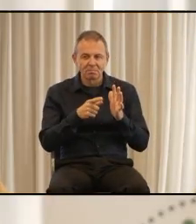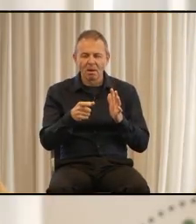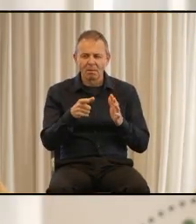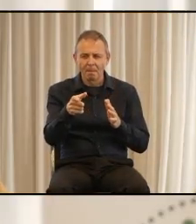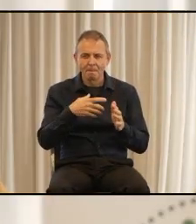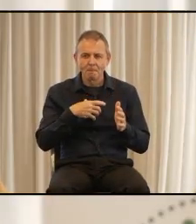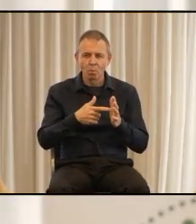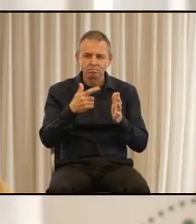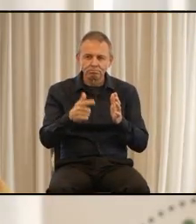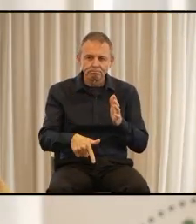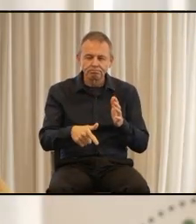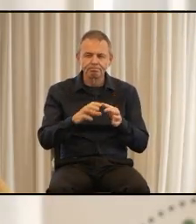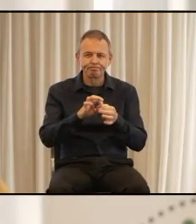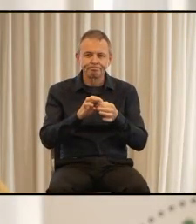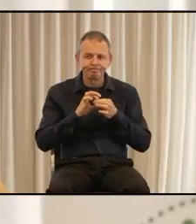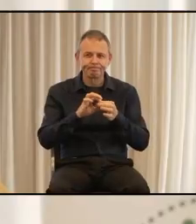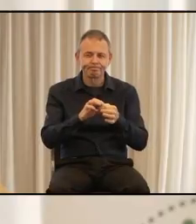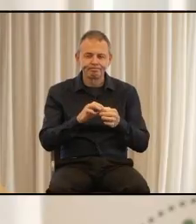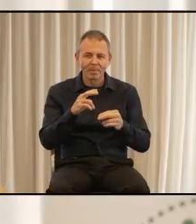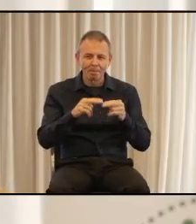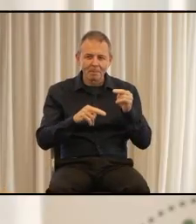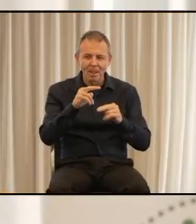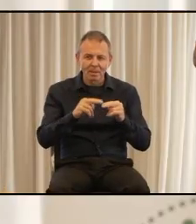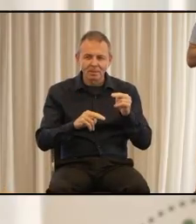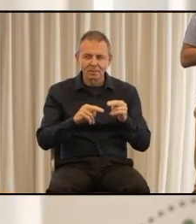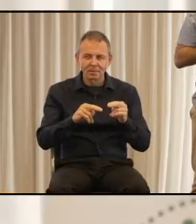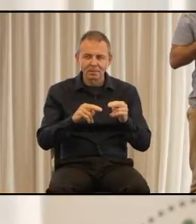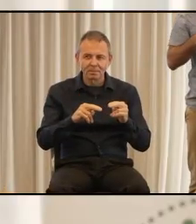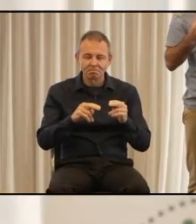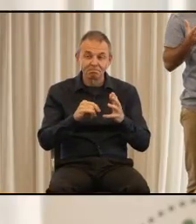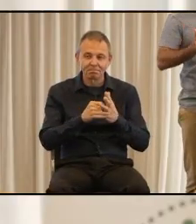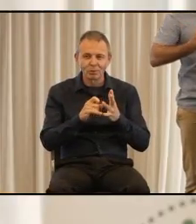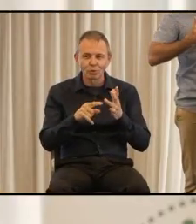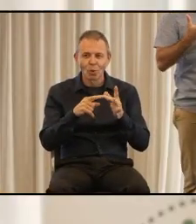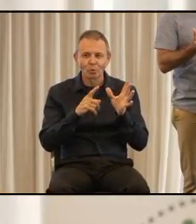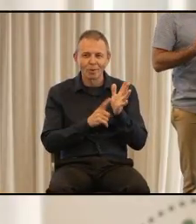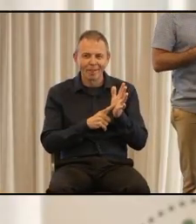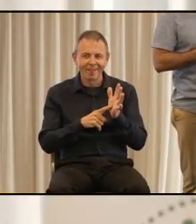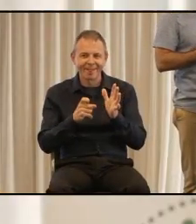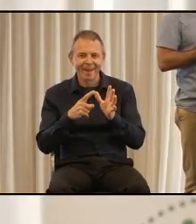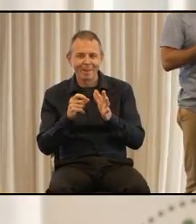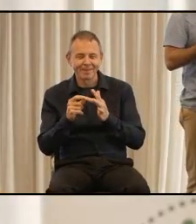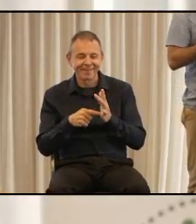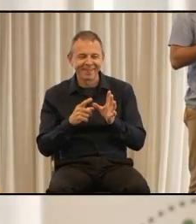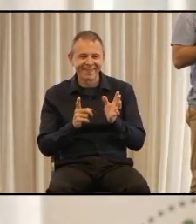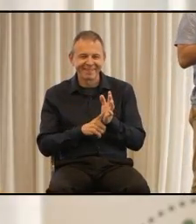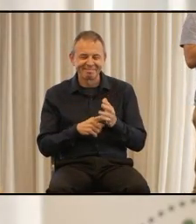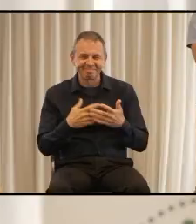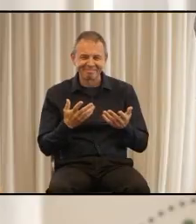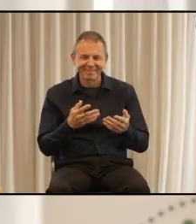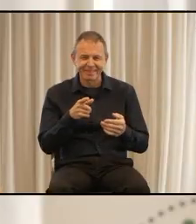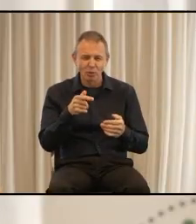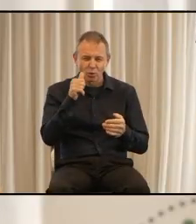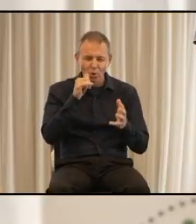deepen their relationships. It builds the social capital. So sometimes people might have heard about the